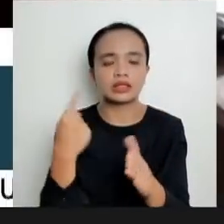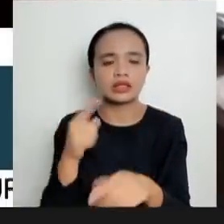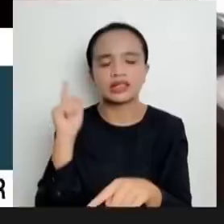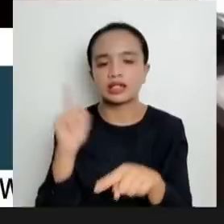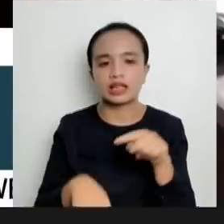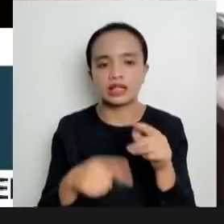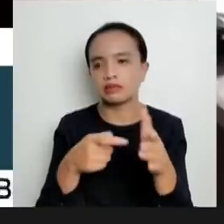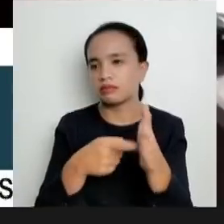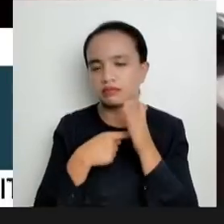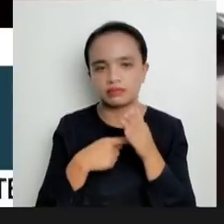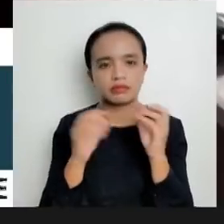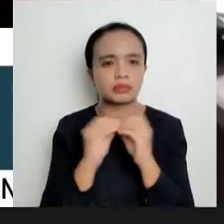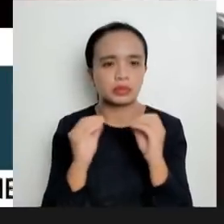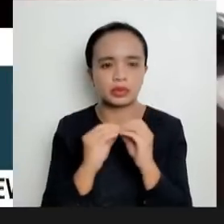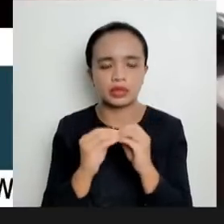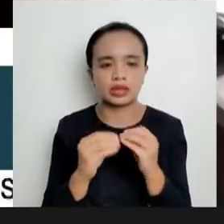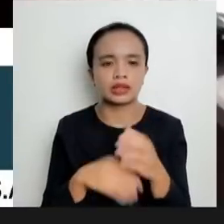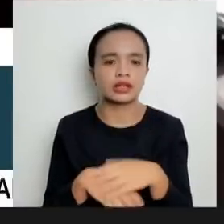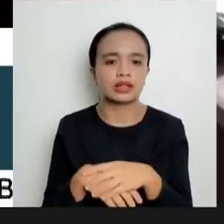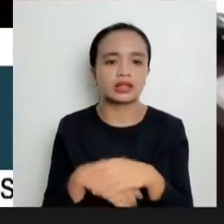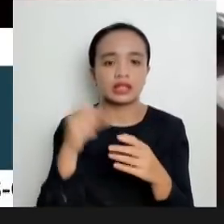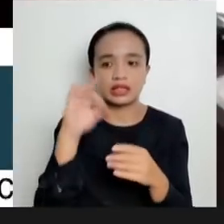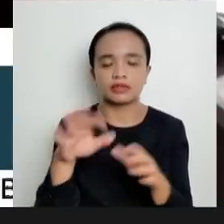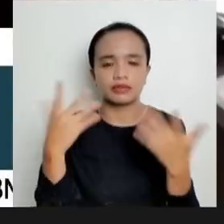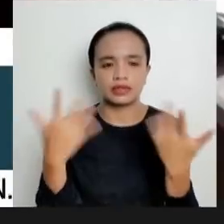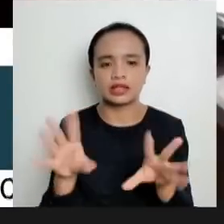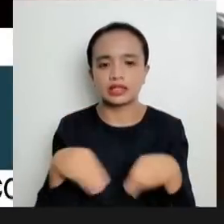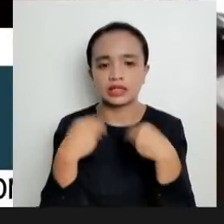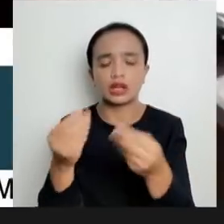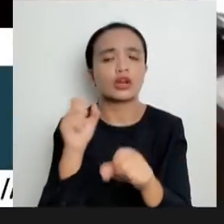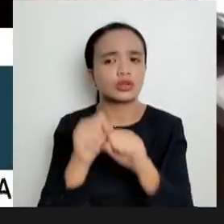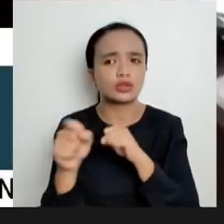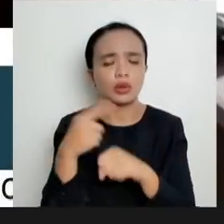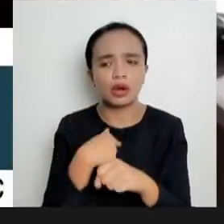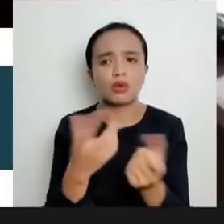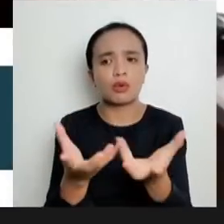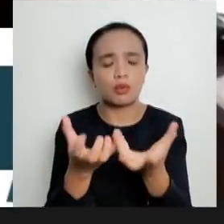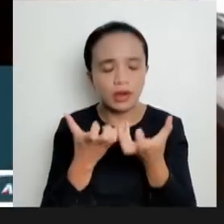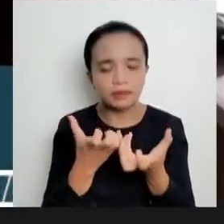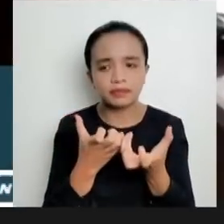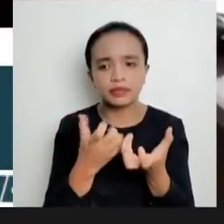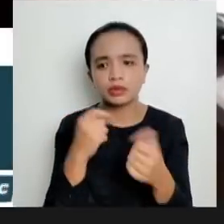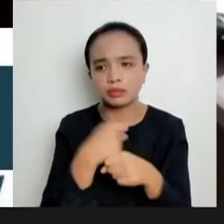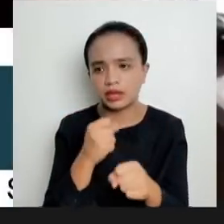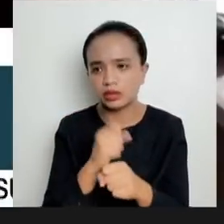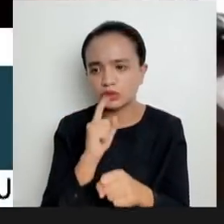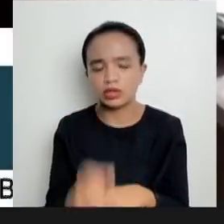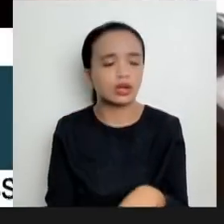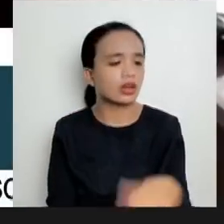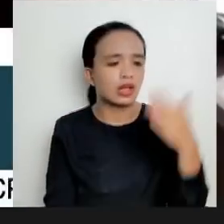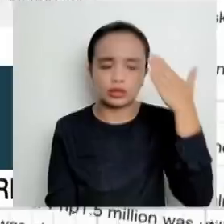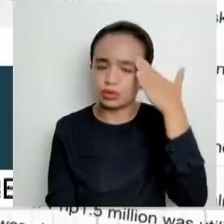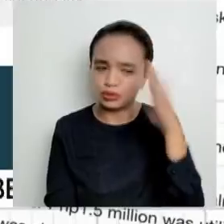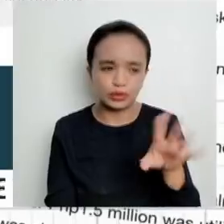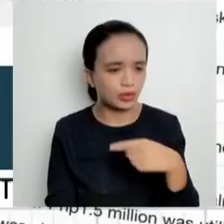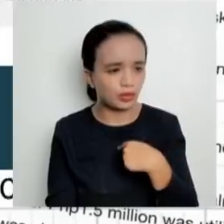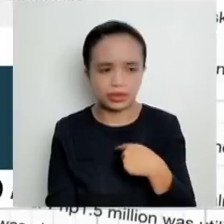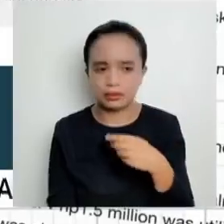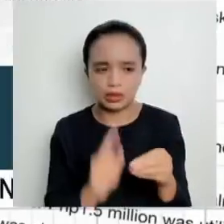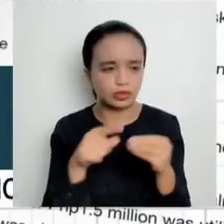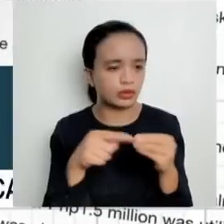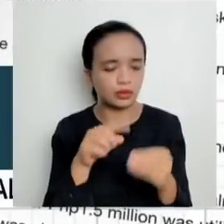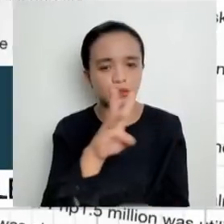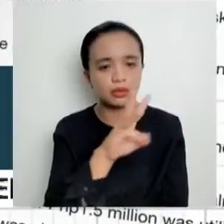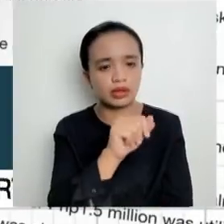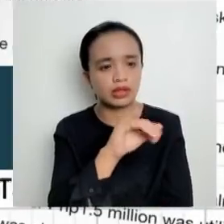pa later on pag nabigyan. So gusto ko lang ma-confirm ito. Wala po akong alam sa waiver na yan.